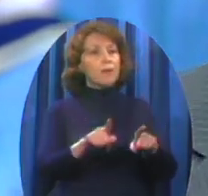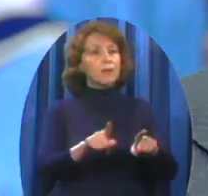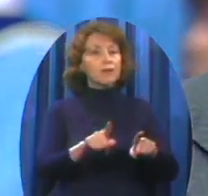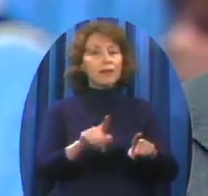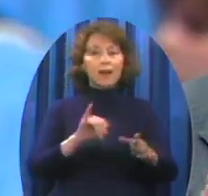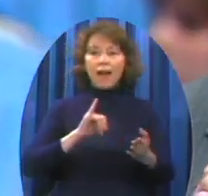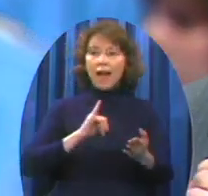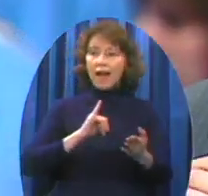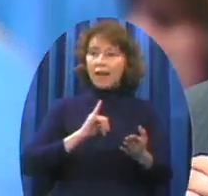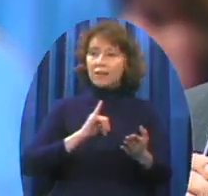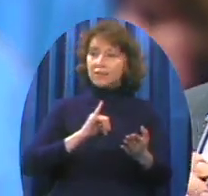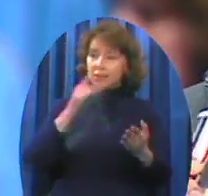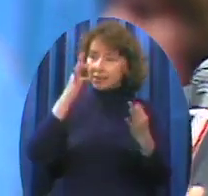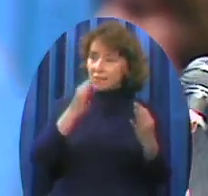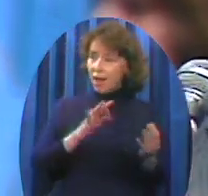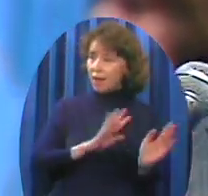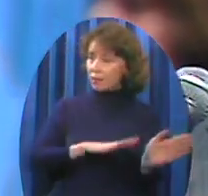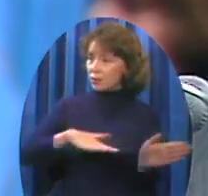just turned to go.